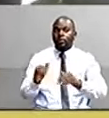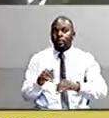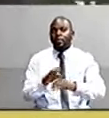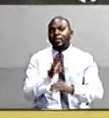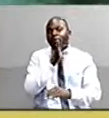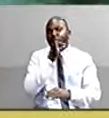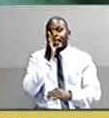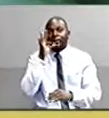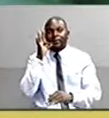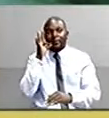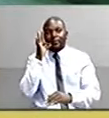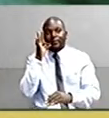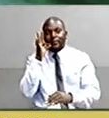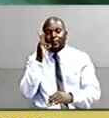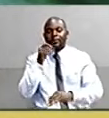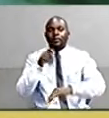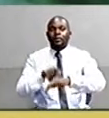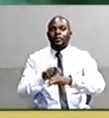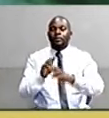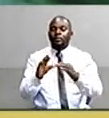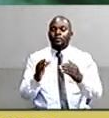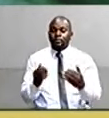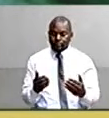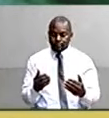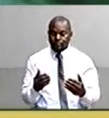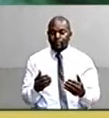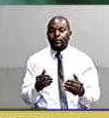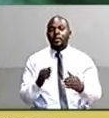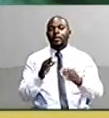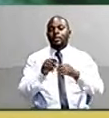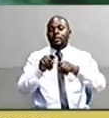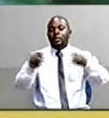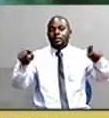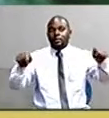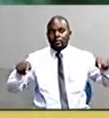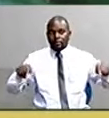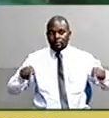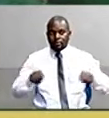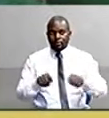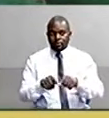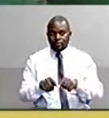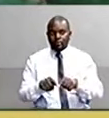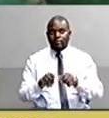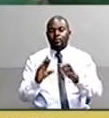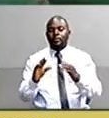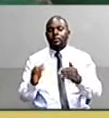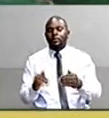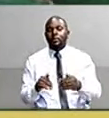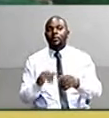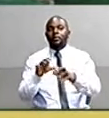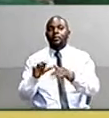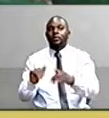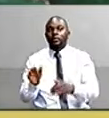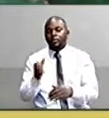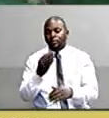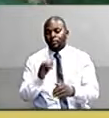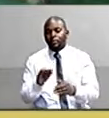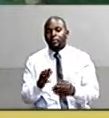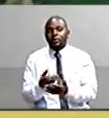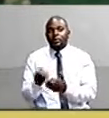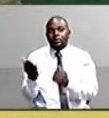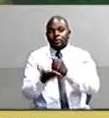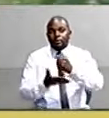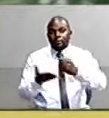seasons. Farmers, however, have to leave enough space between the shade trees and cocoa plants for better yields.